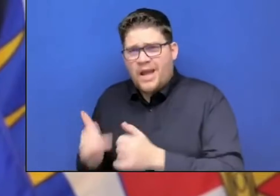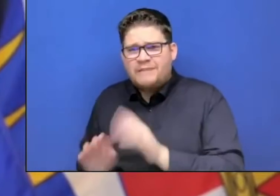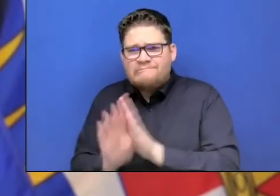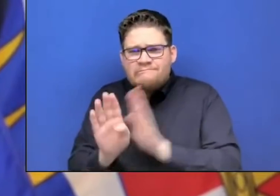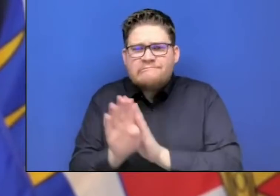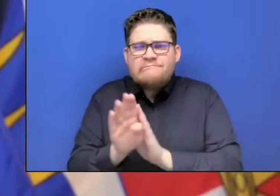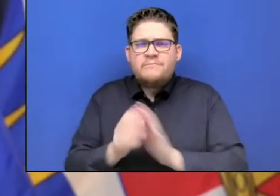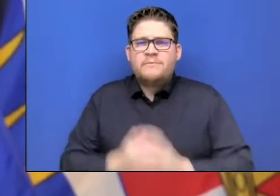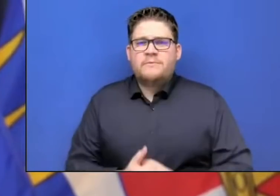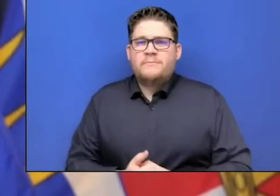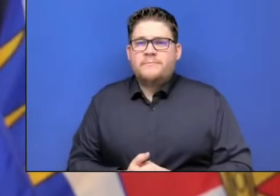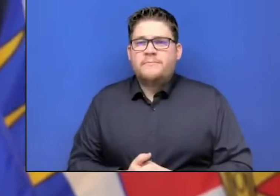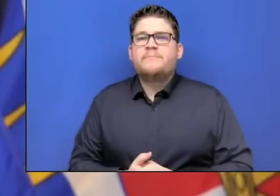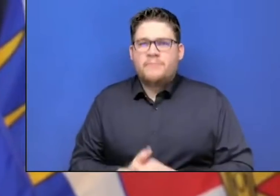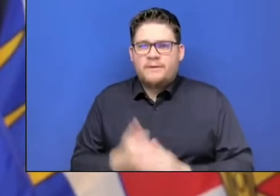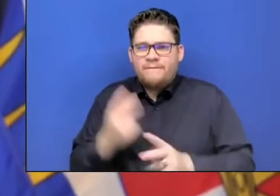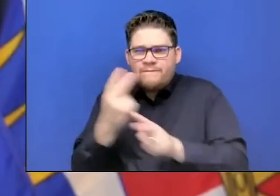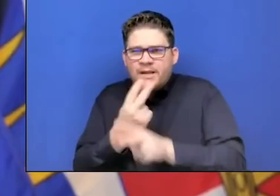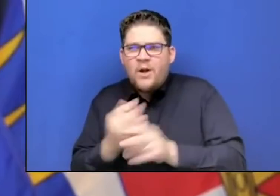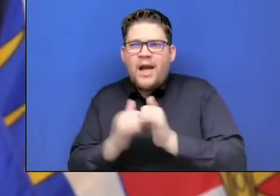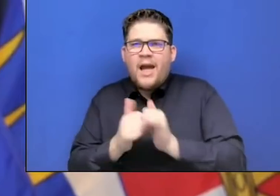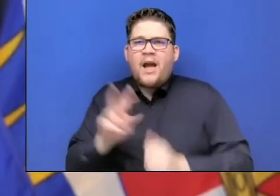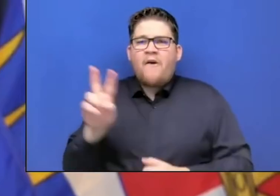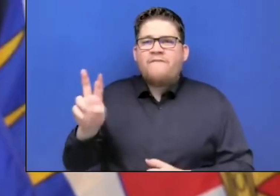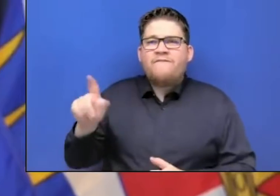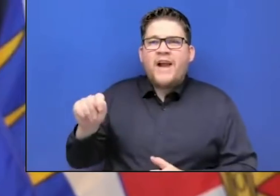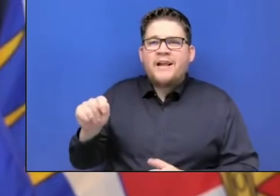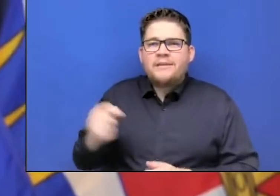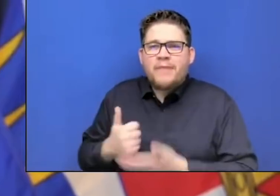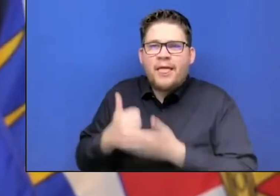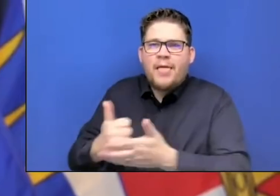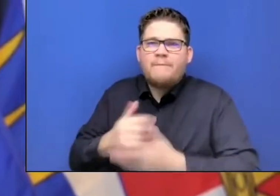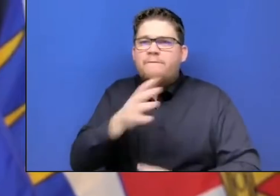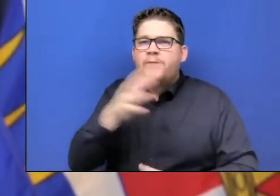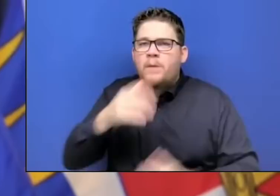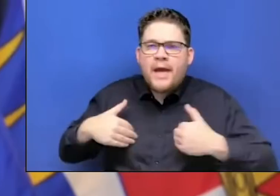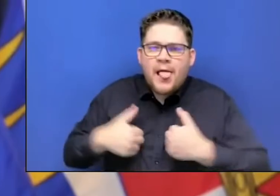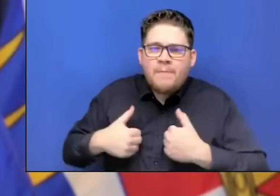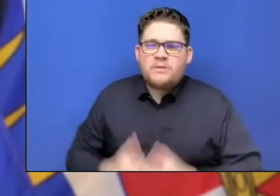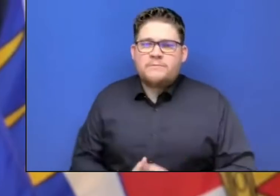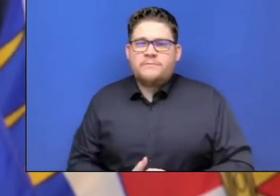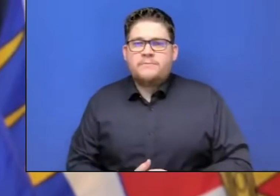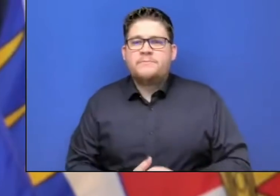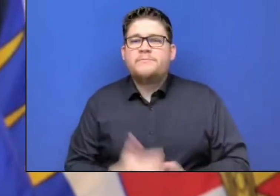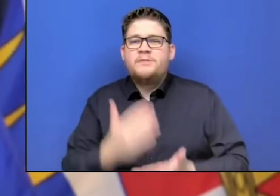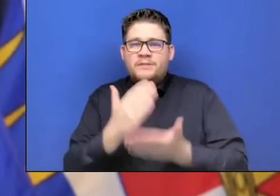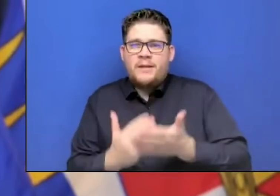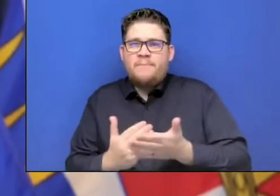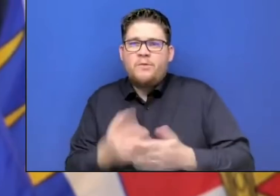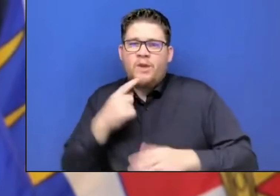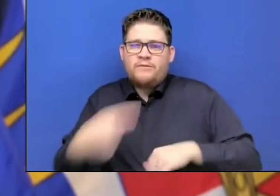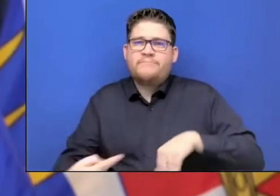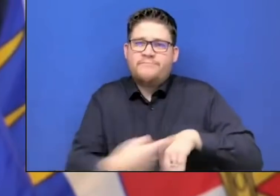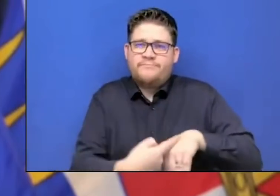access farms and get to the animals as soon as possible. There will have to be euthanizations that happen, but there are